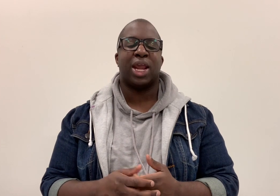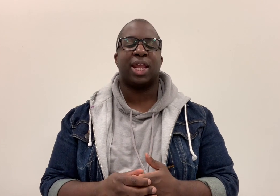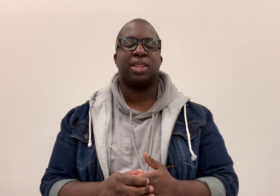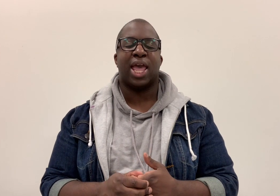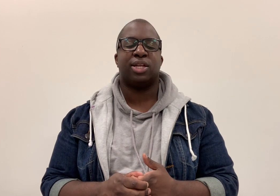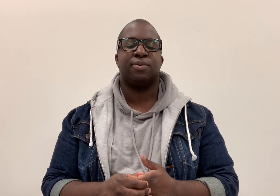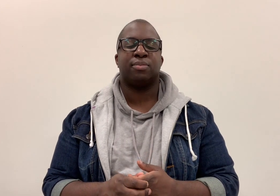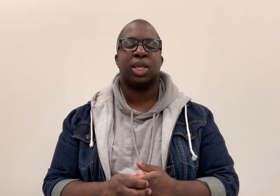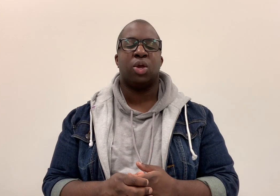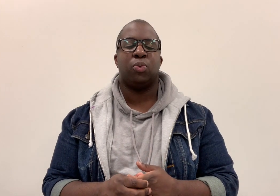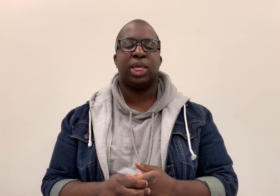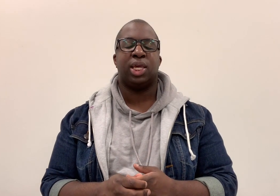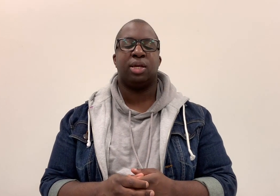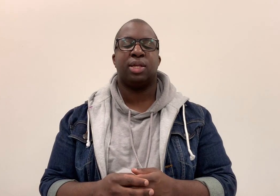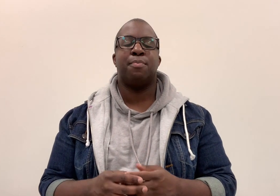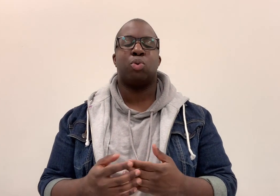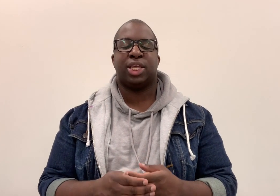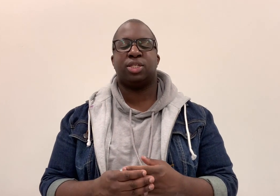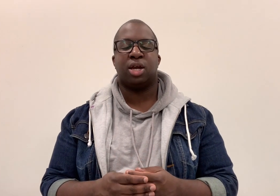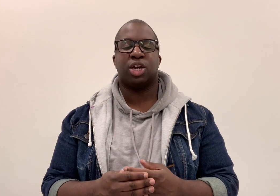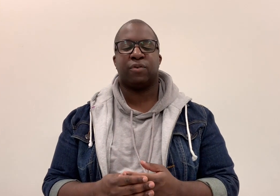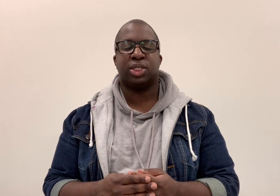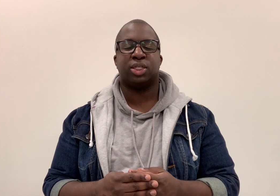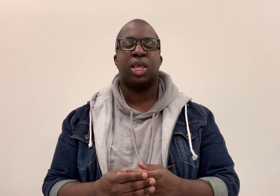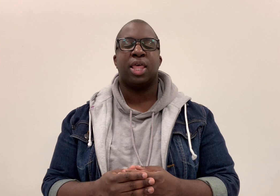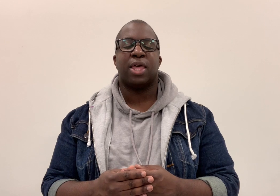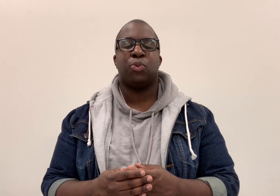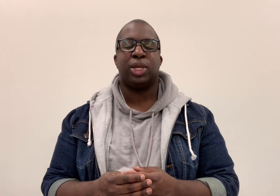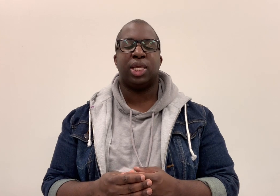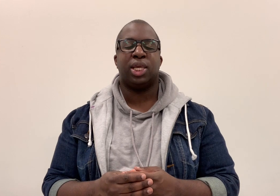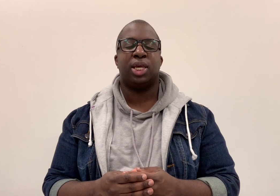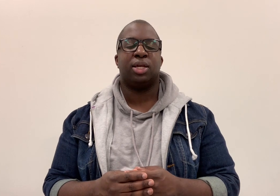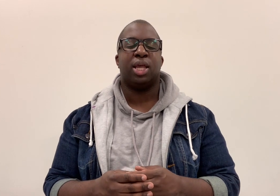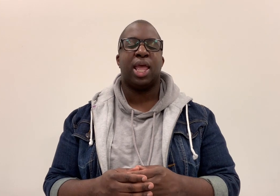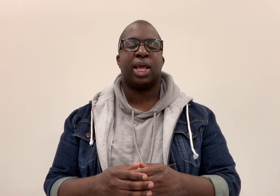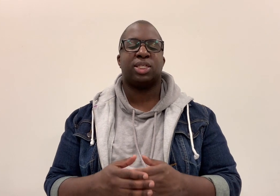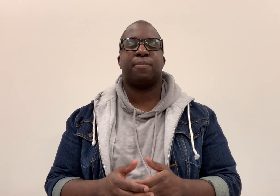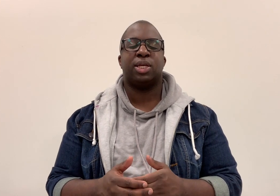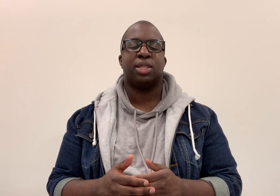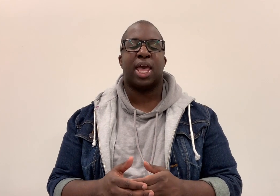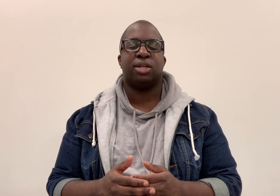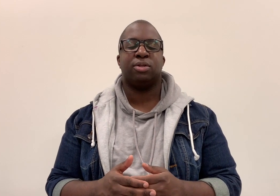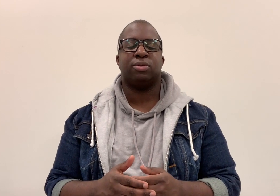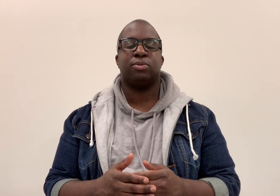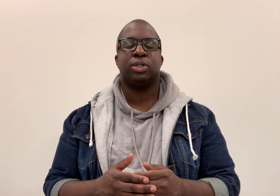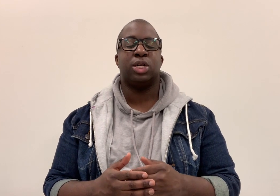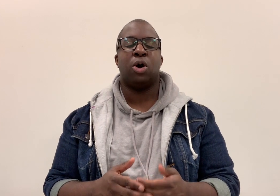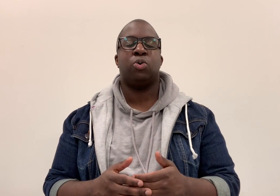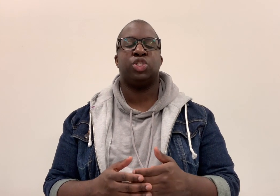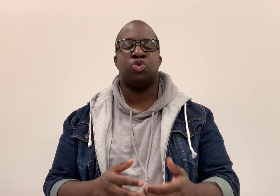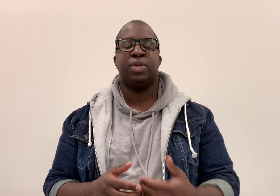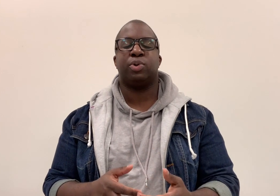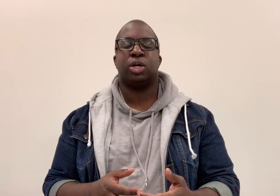I pray that we embrace our differences, that we accept that